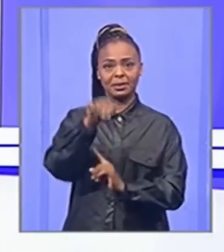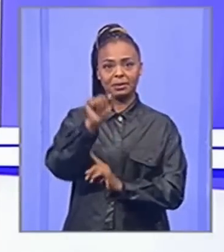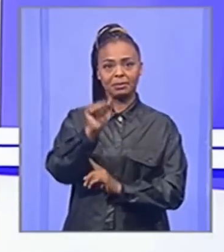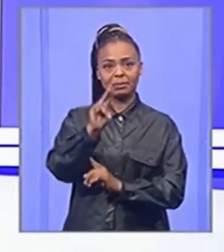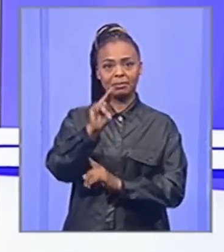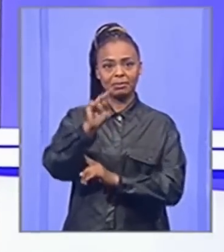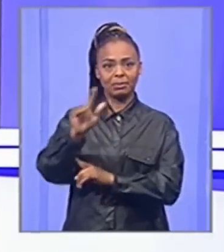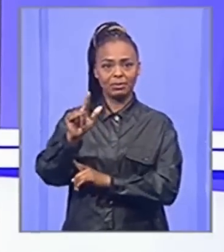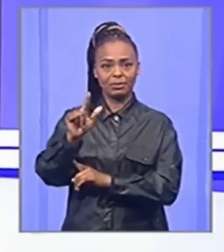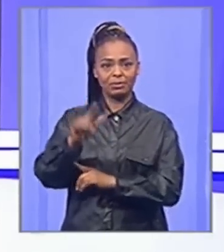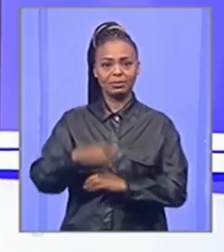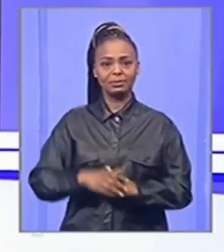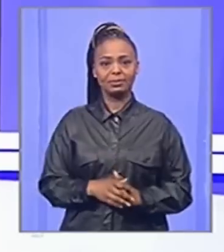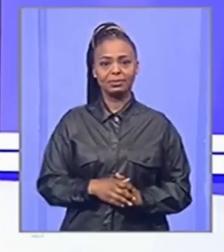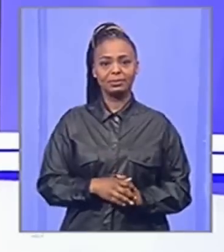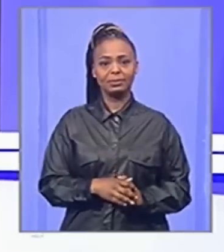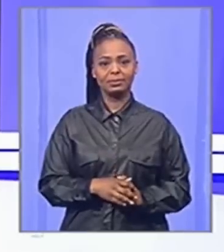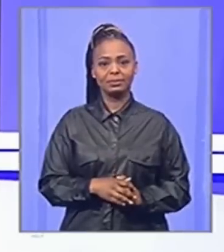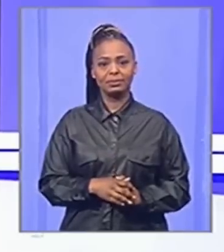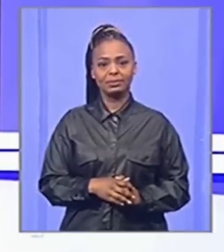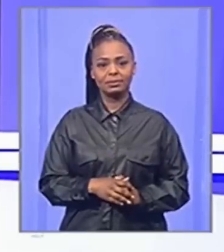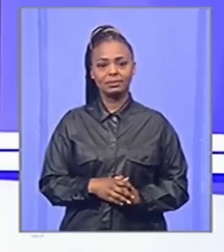tshwarelo.